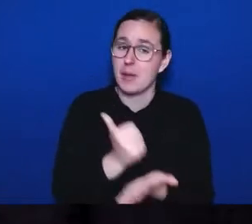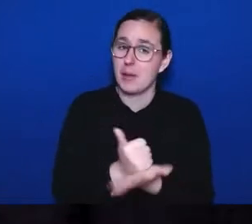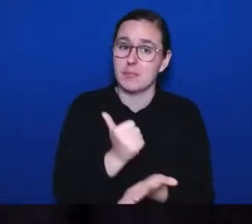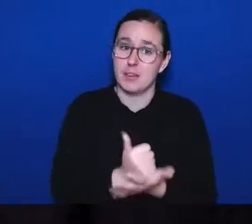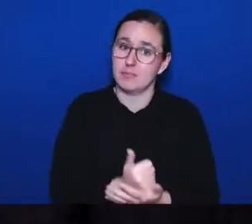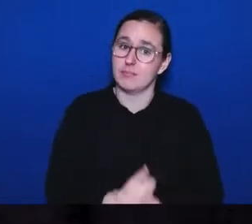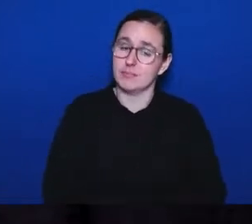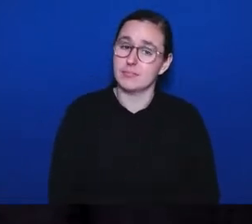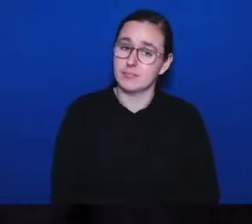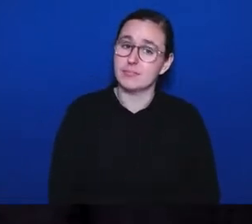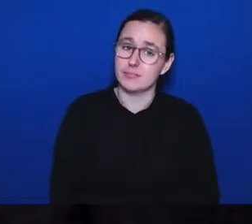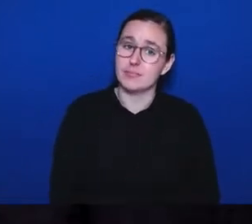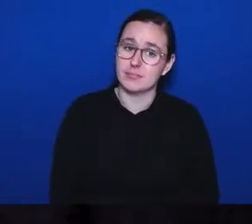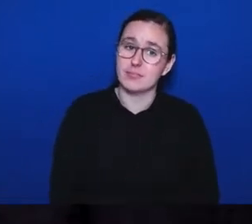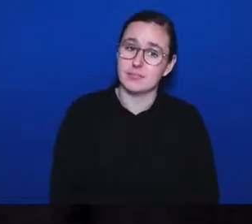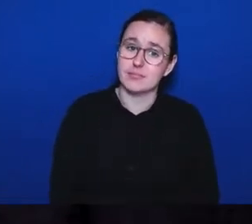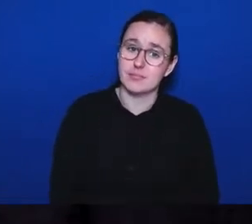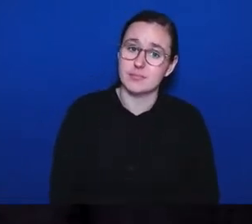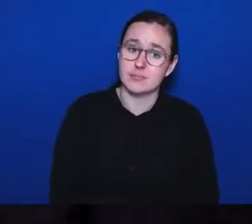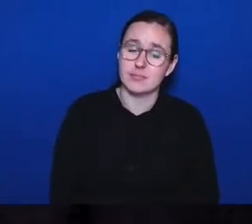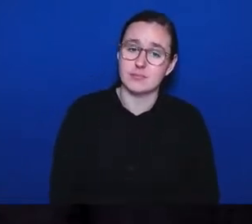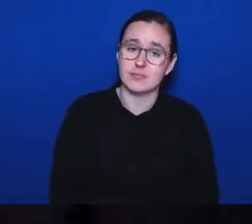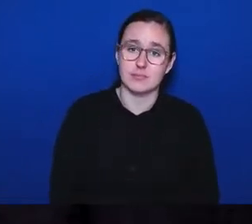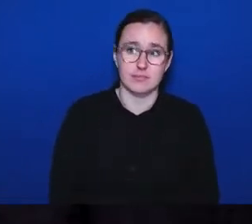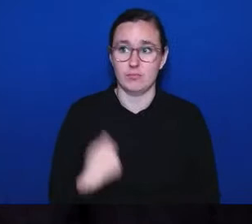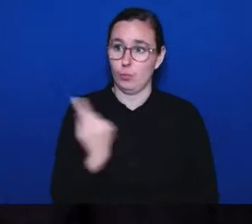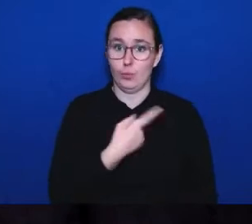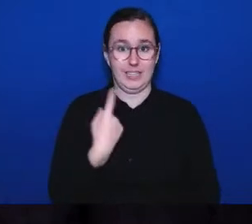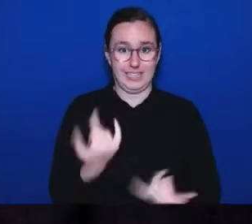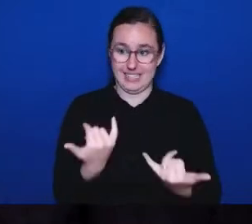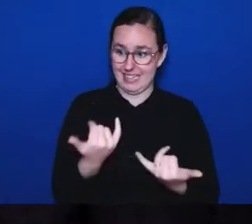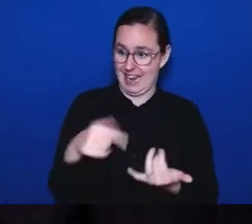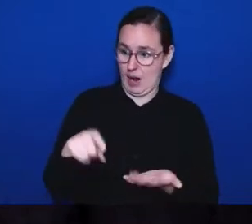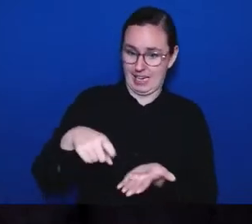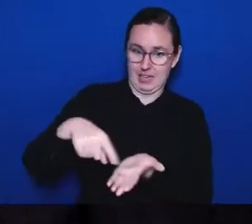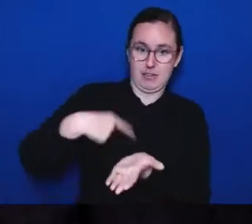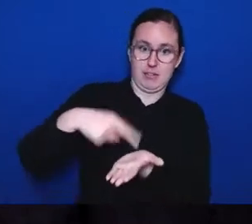the way that we actually are compensated and valued for our time.